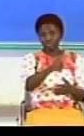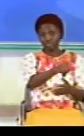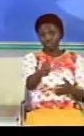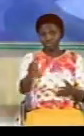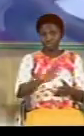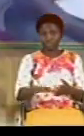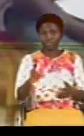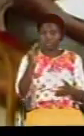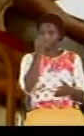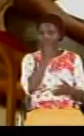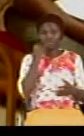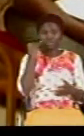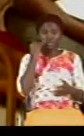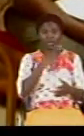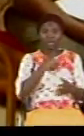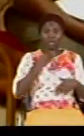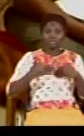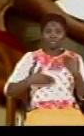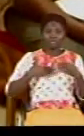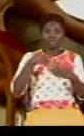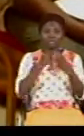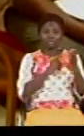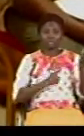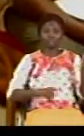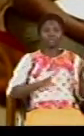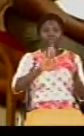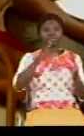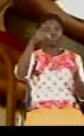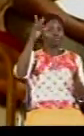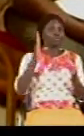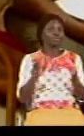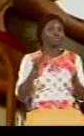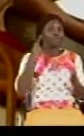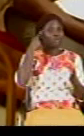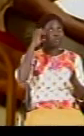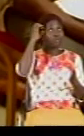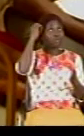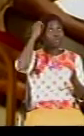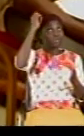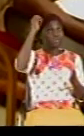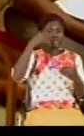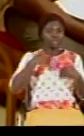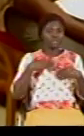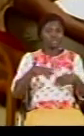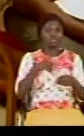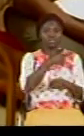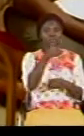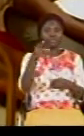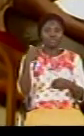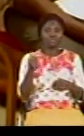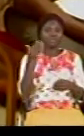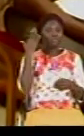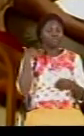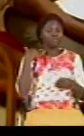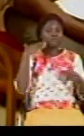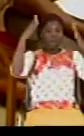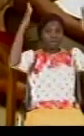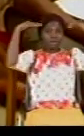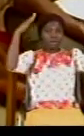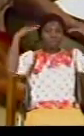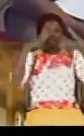has given you the former rain moderately, and it will cause to come down for